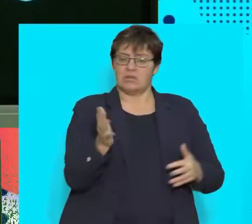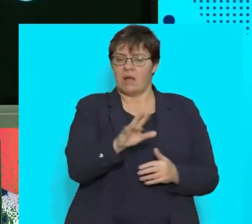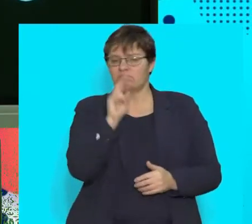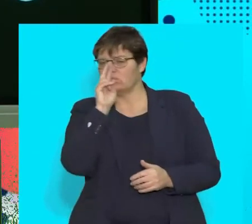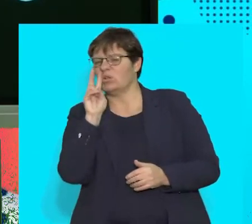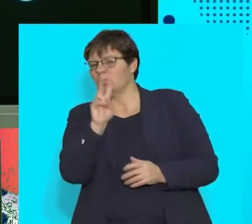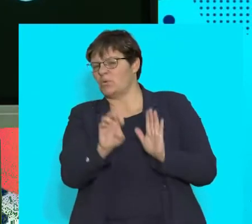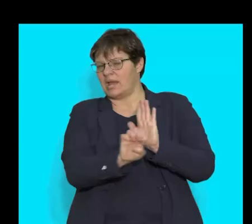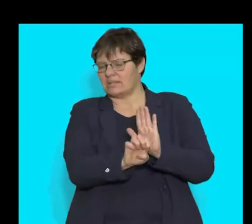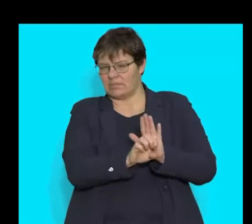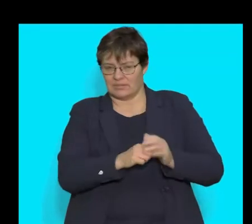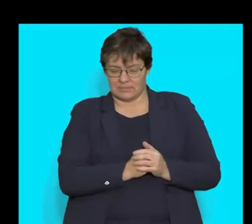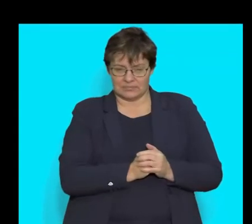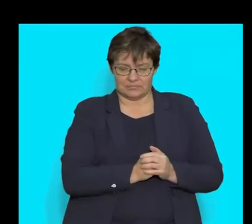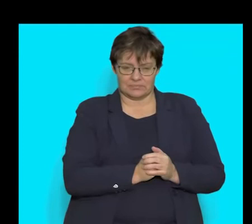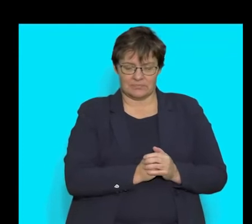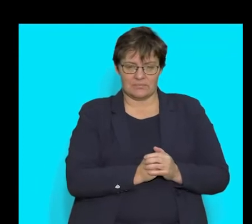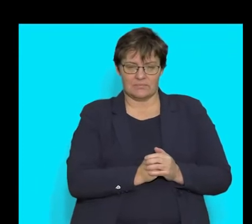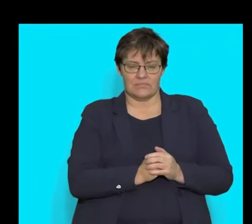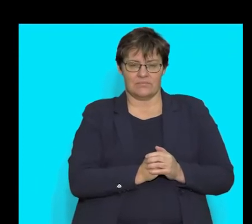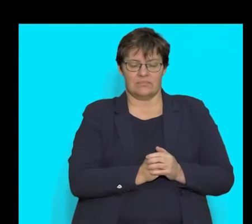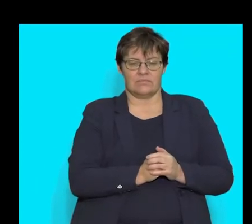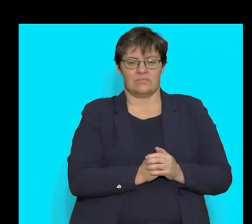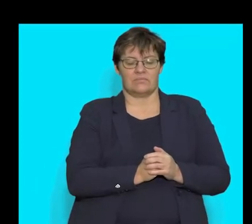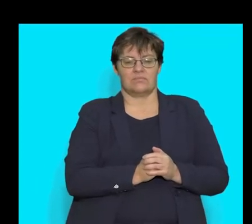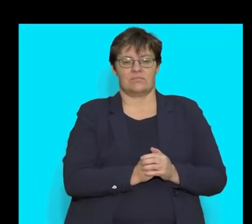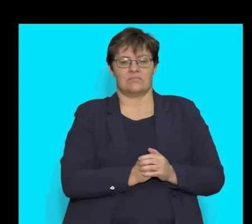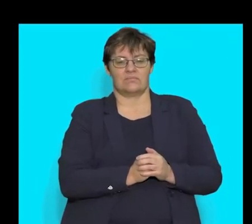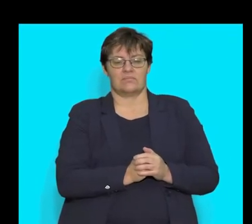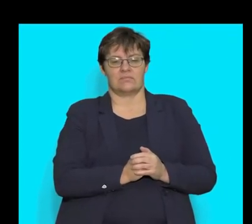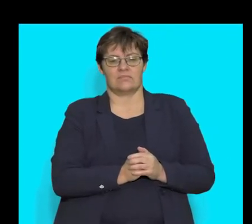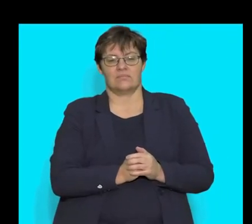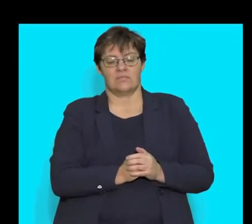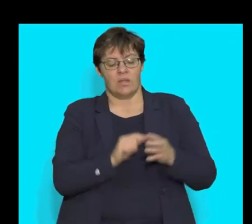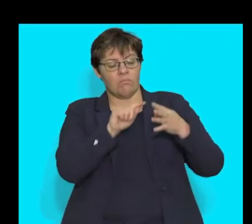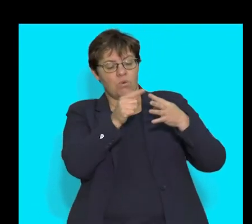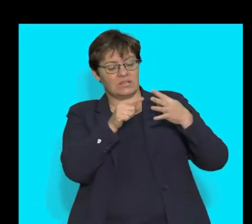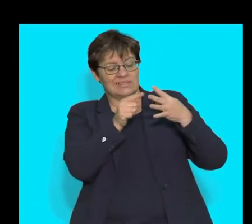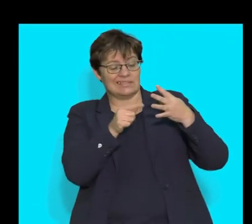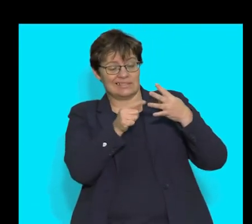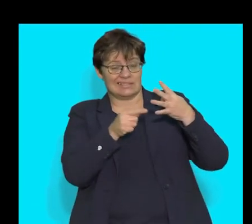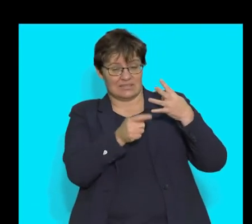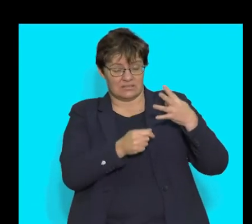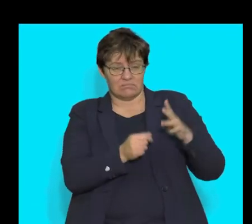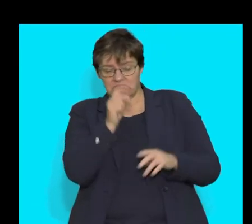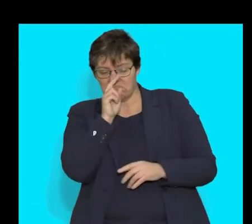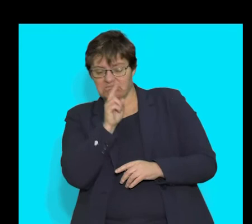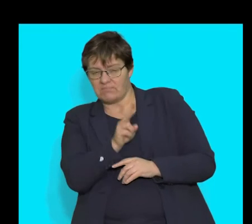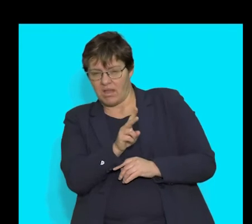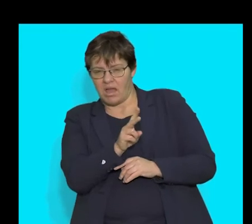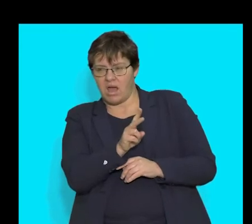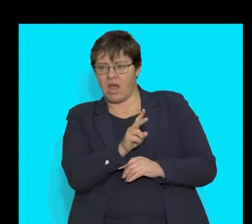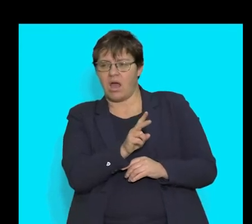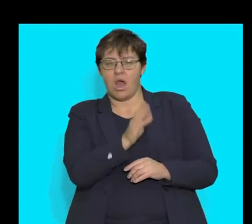have a look at an example just to show where we're at here. So the points here seem to make a bit